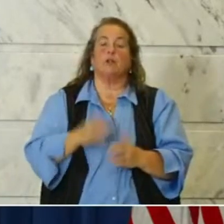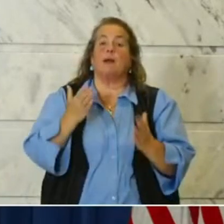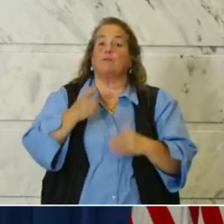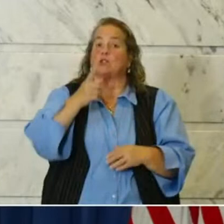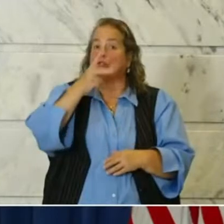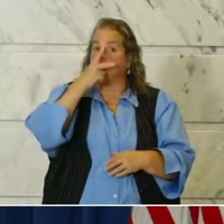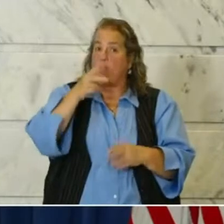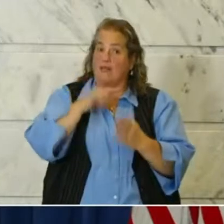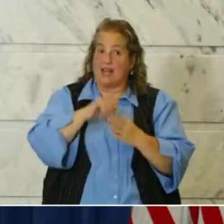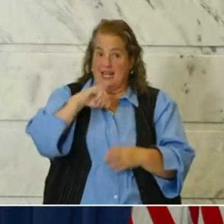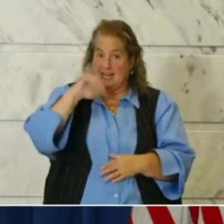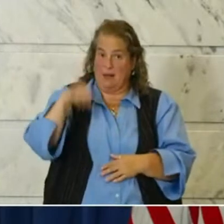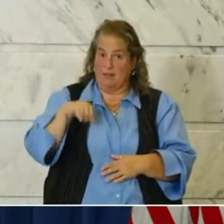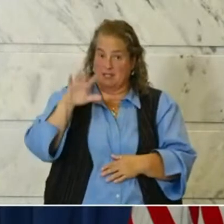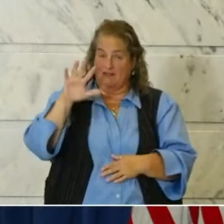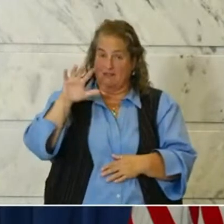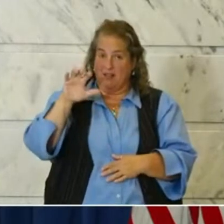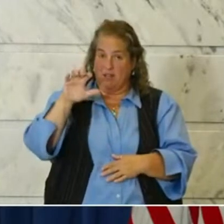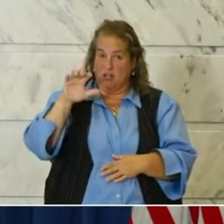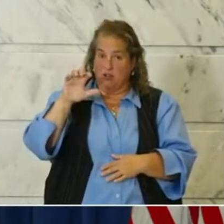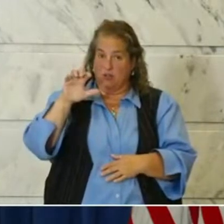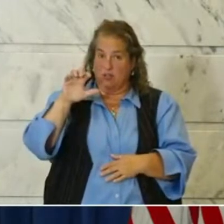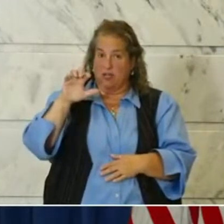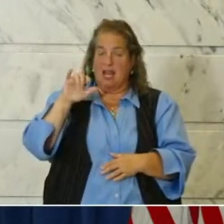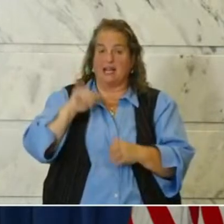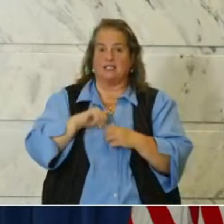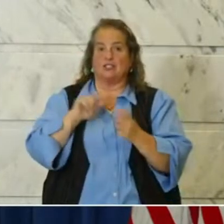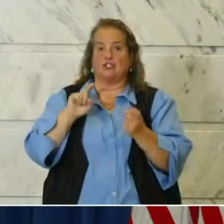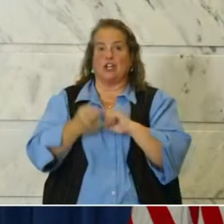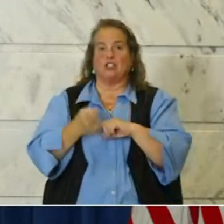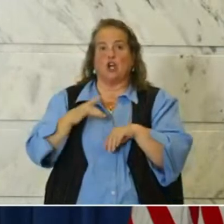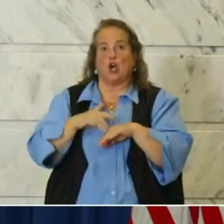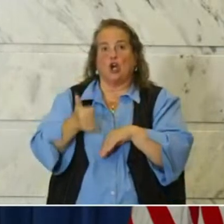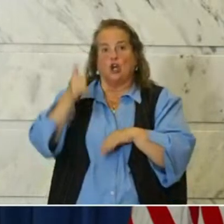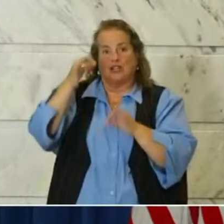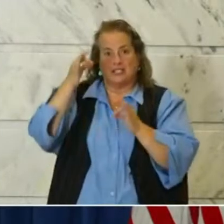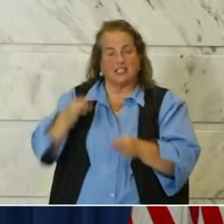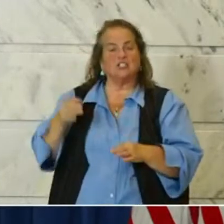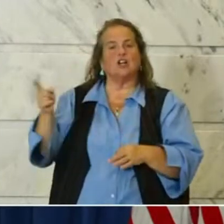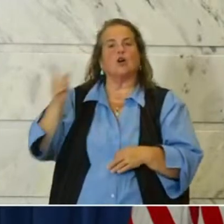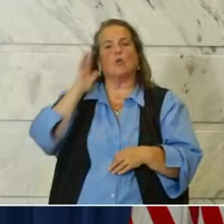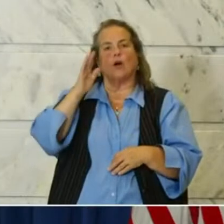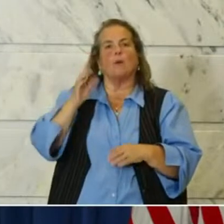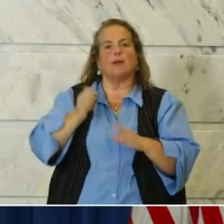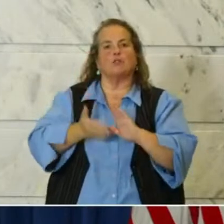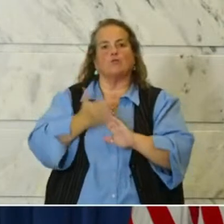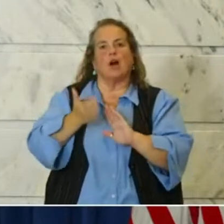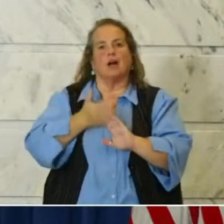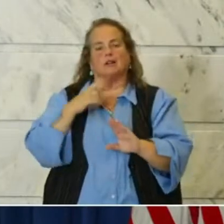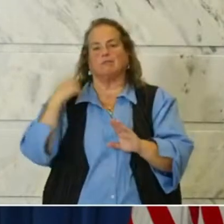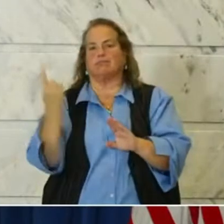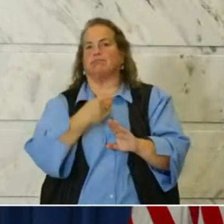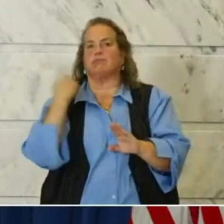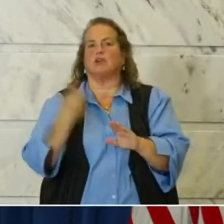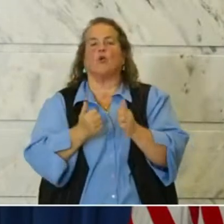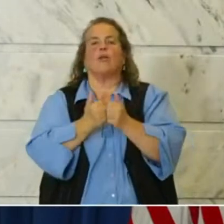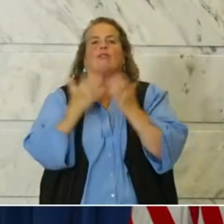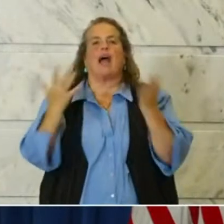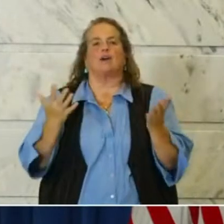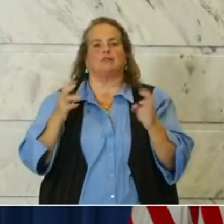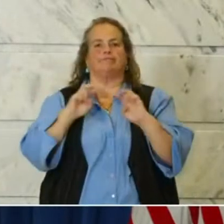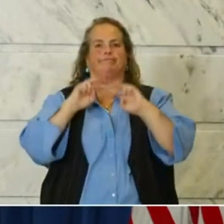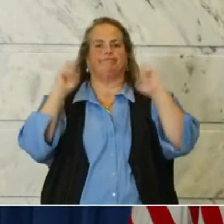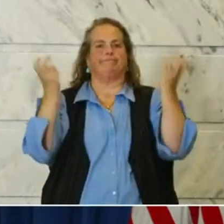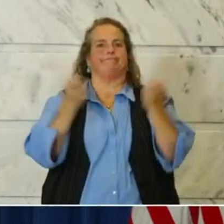that the Indianapolis 500 has reversed an earlier decision and will be run without spectators. With the Kentucky Derby a month away, can you provide